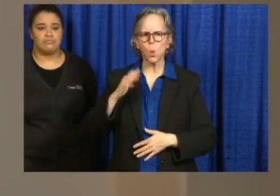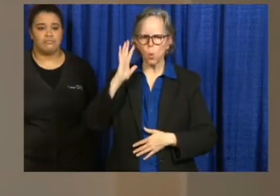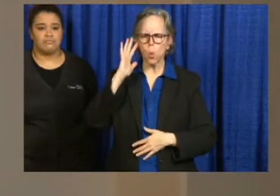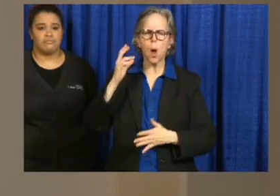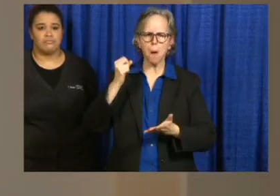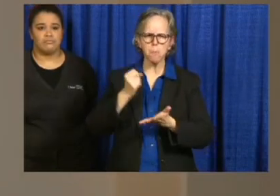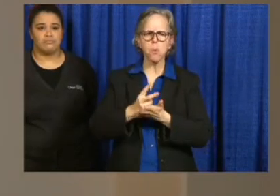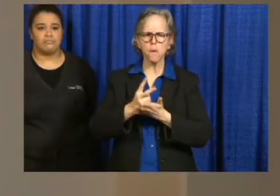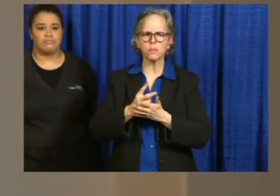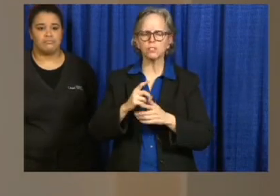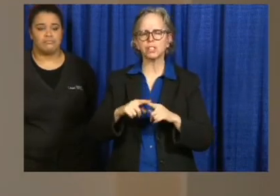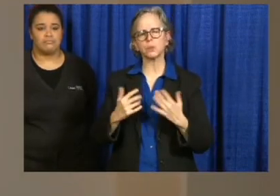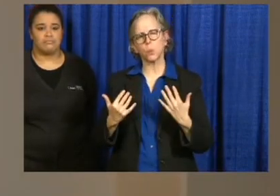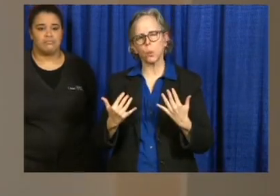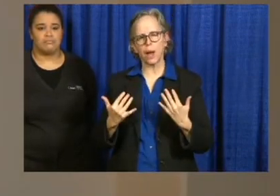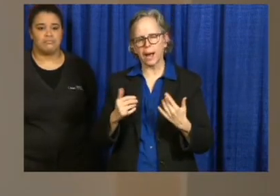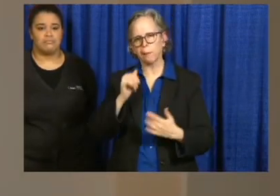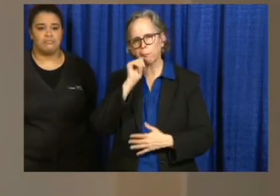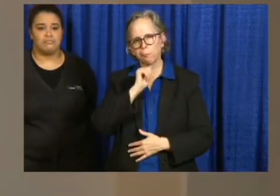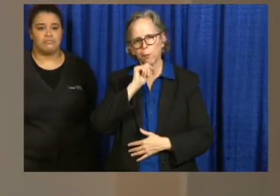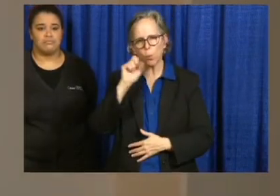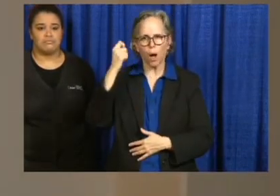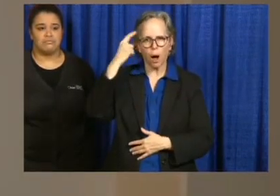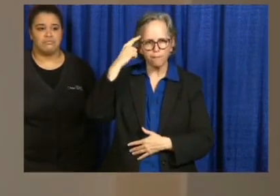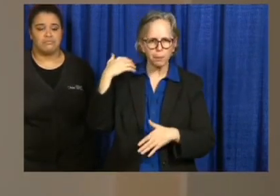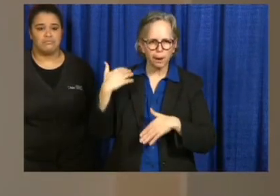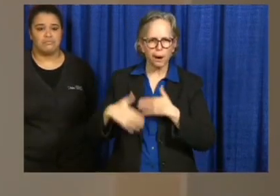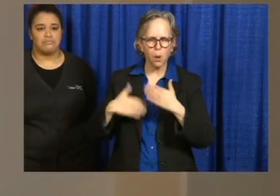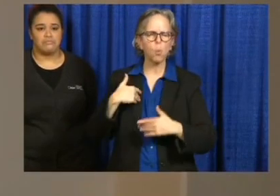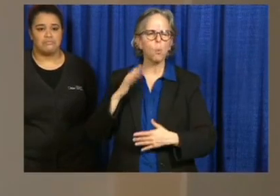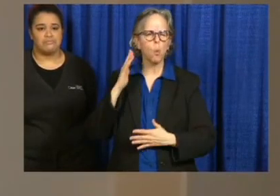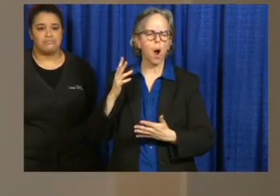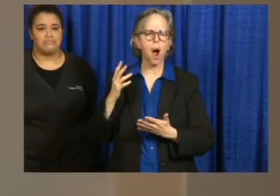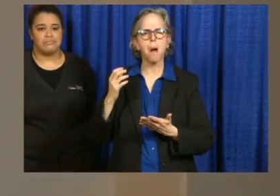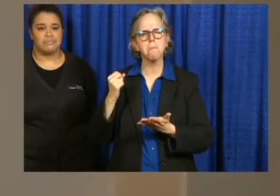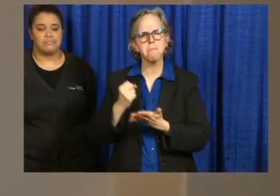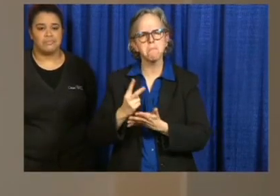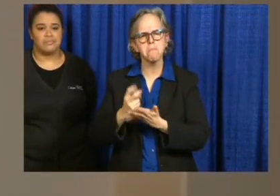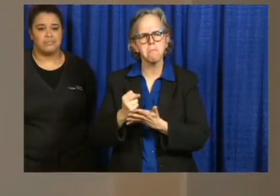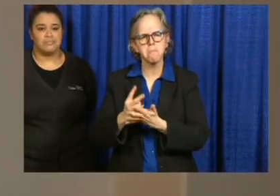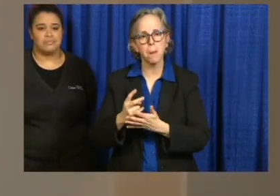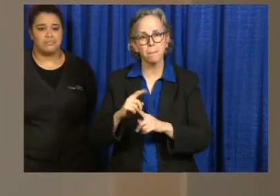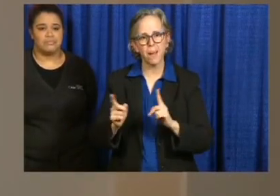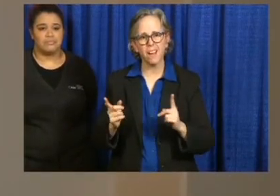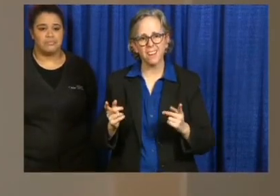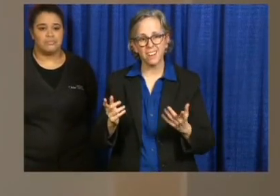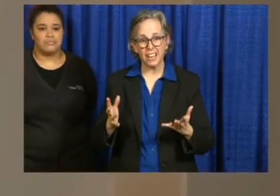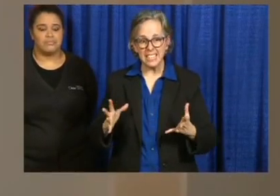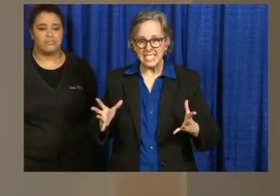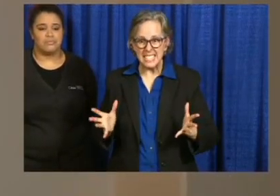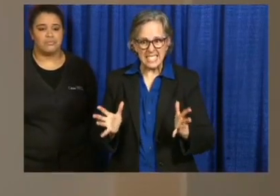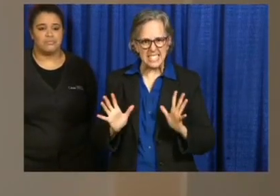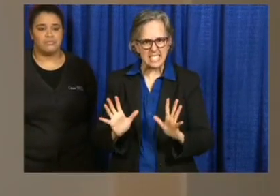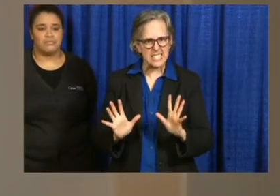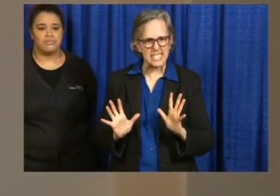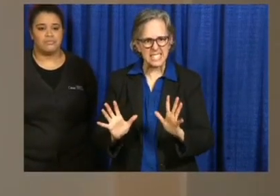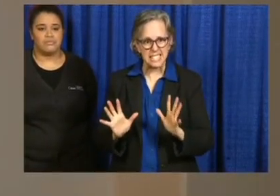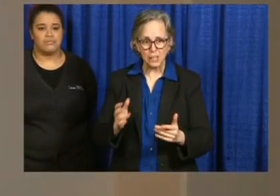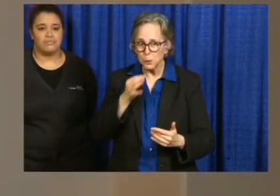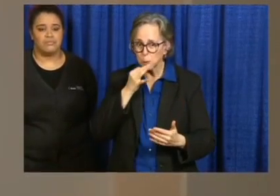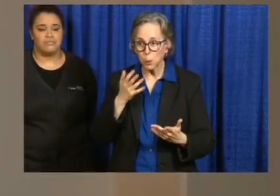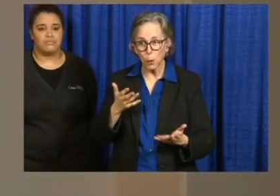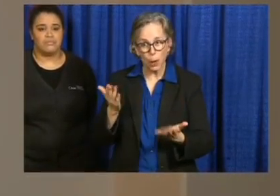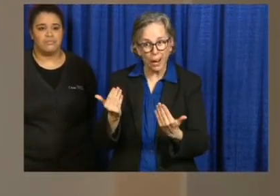But you know, we're urging, just as the congressional delegation is, you know, the sooner the better is with all of